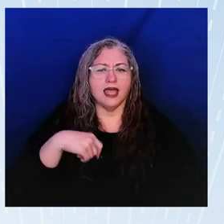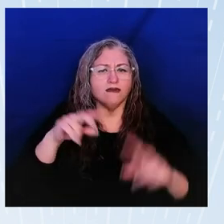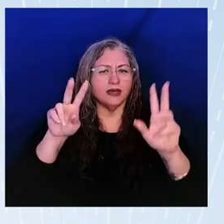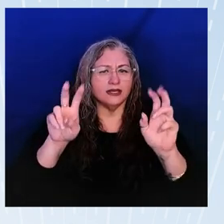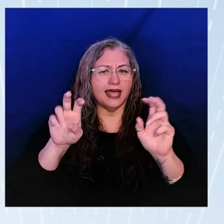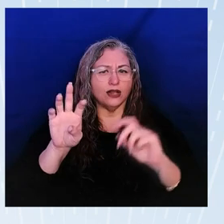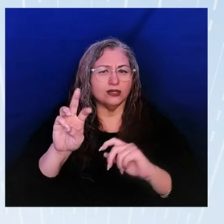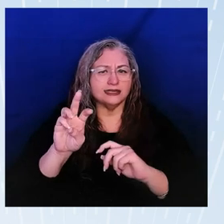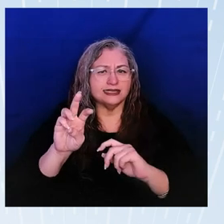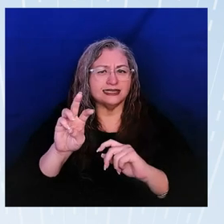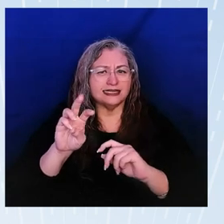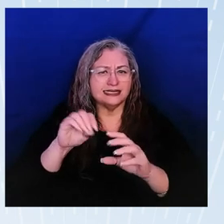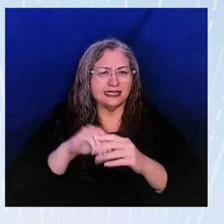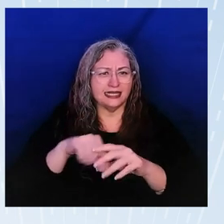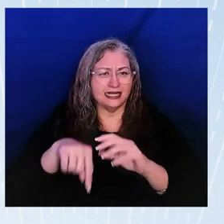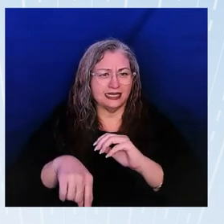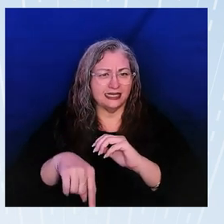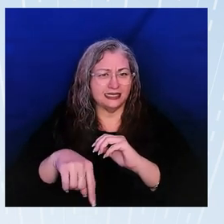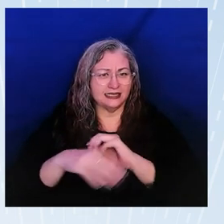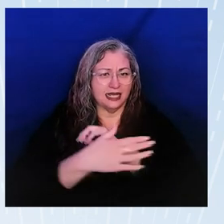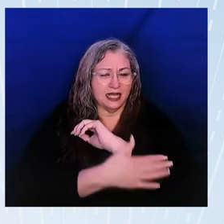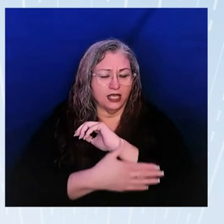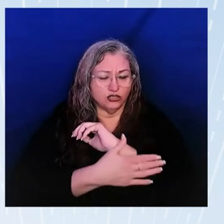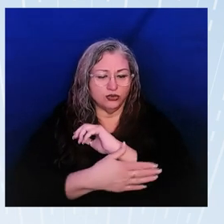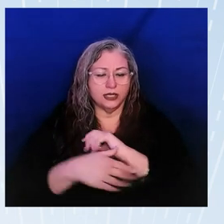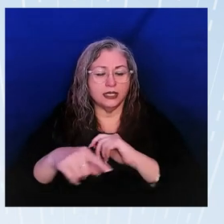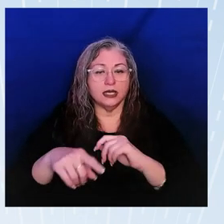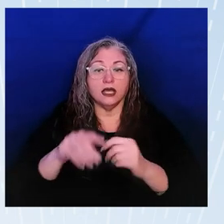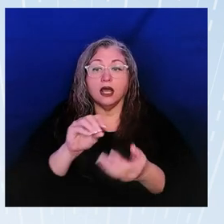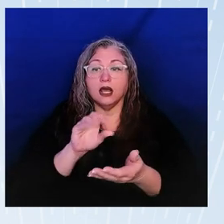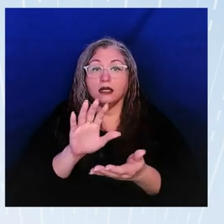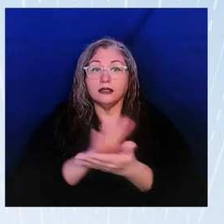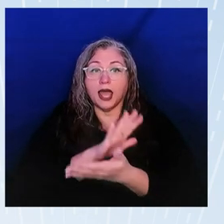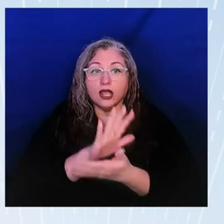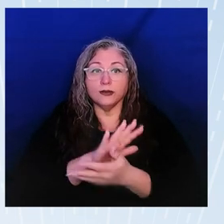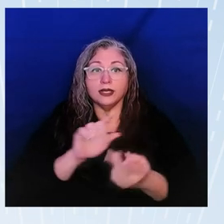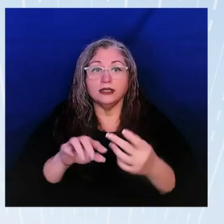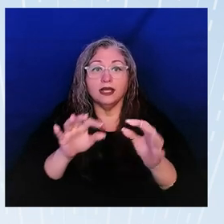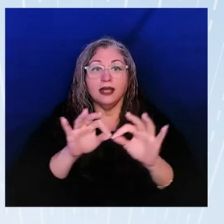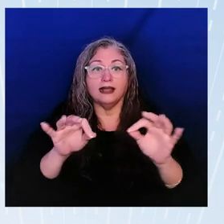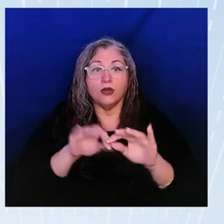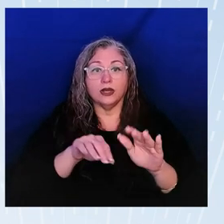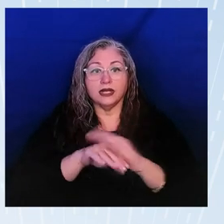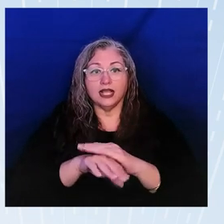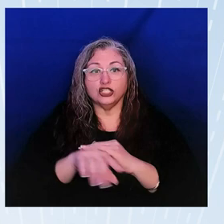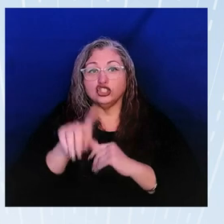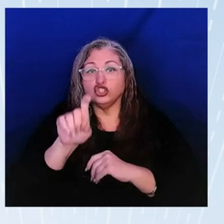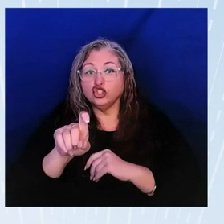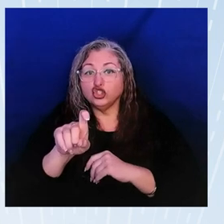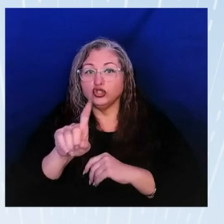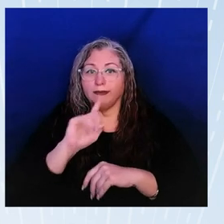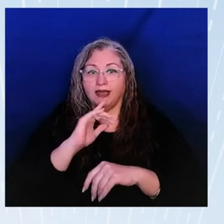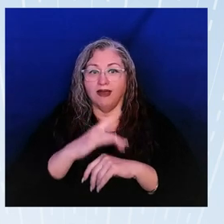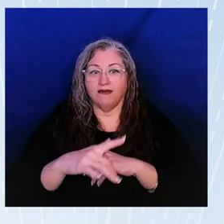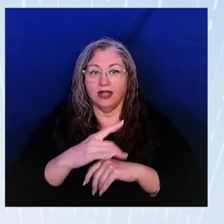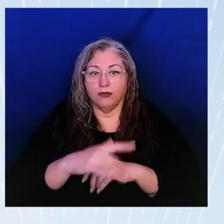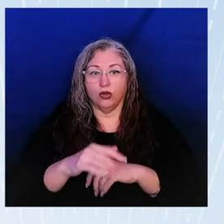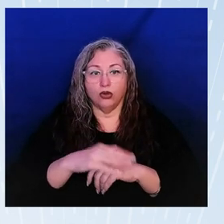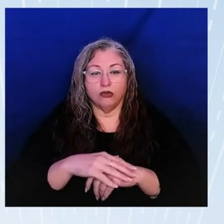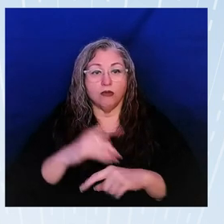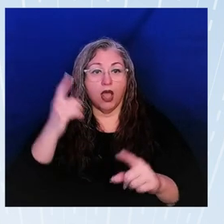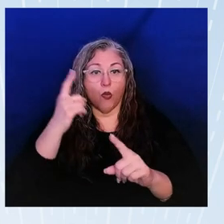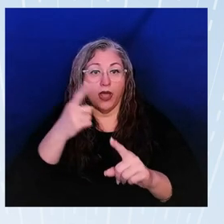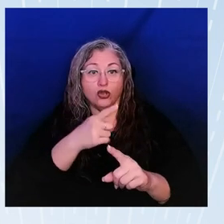this country where documents, language access is supposed to be available. Did any of the